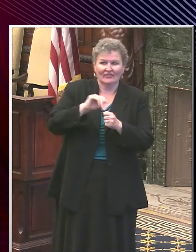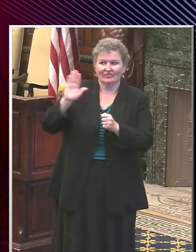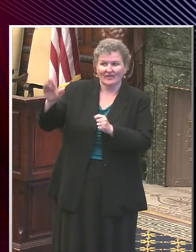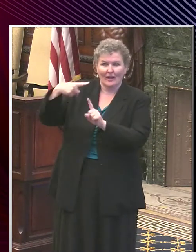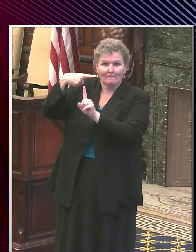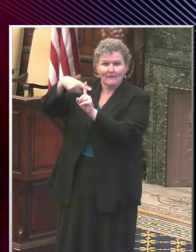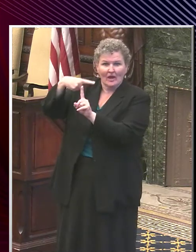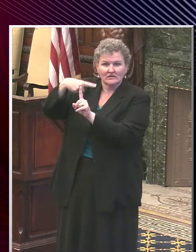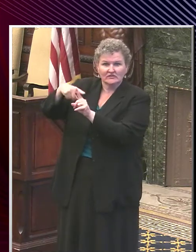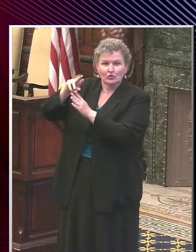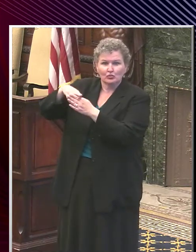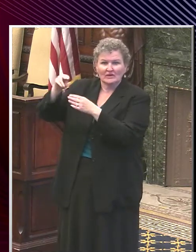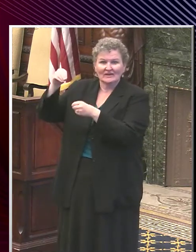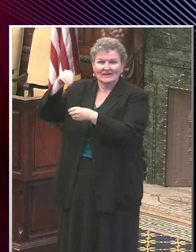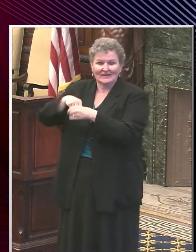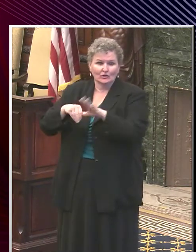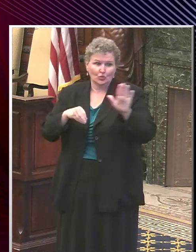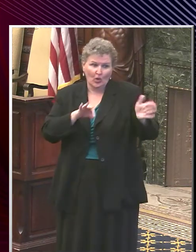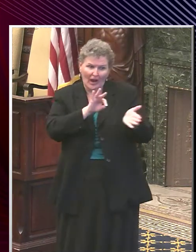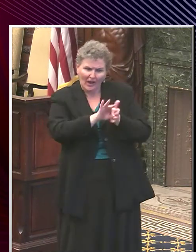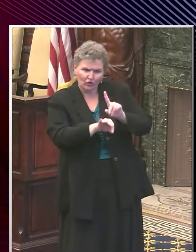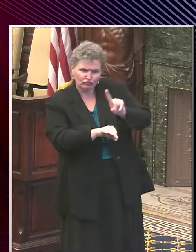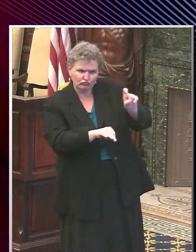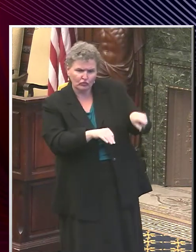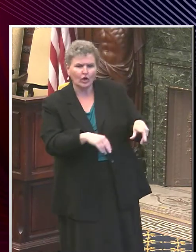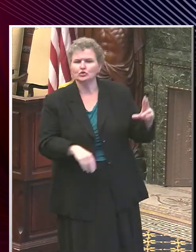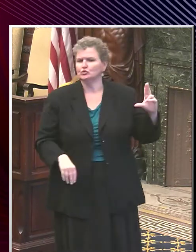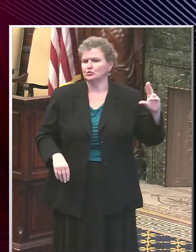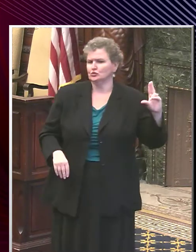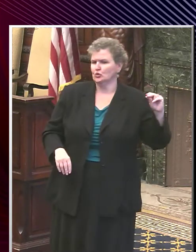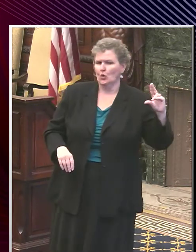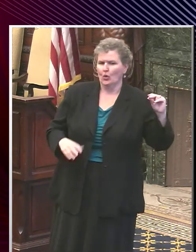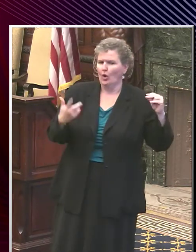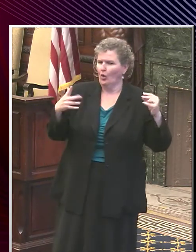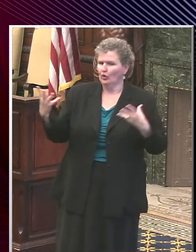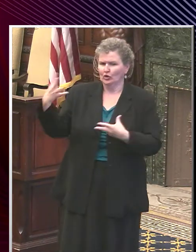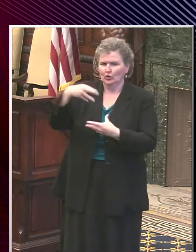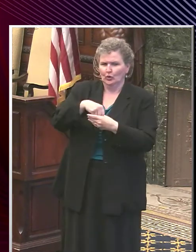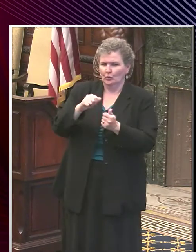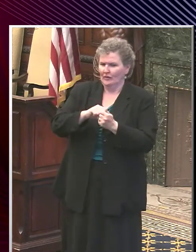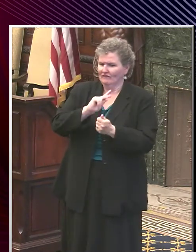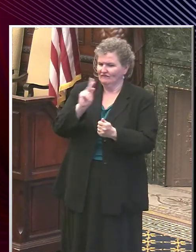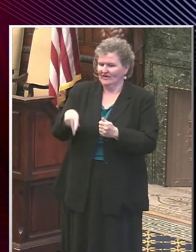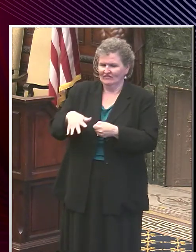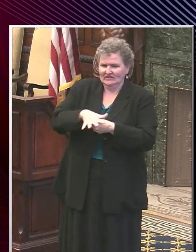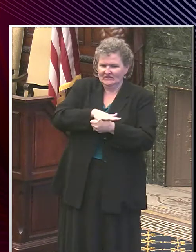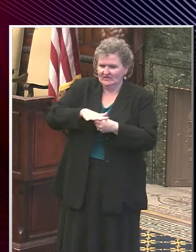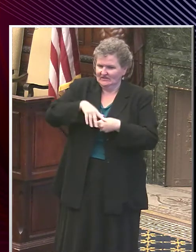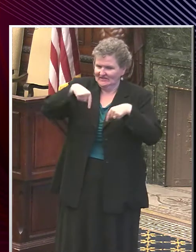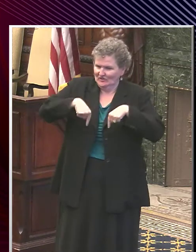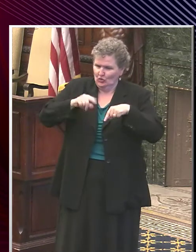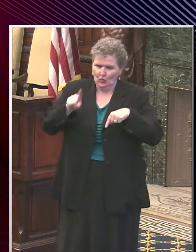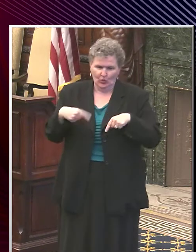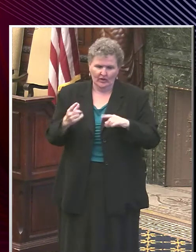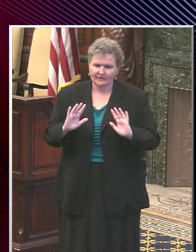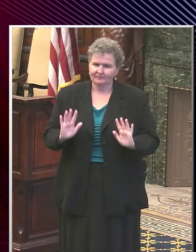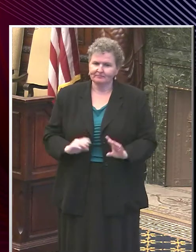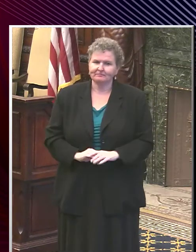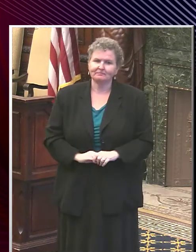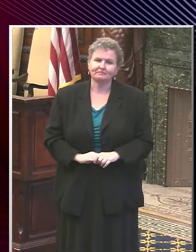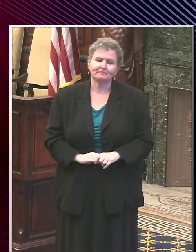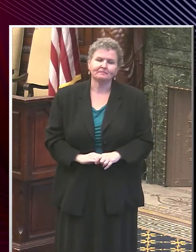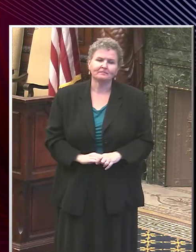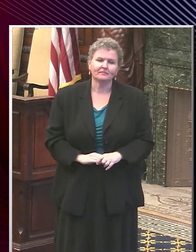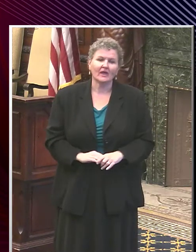Gotcha. Okay. So the Phillies are planning on going to New York at the end of the week. They just interacted with now 17 players who tested